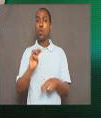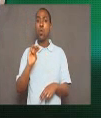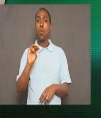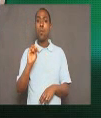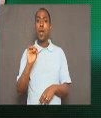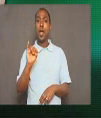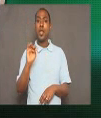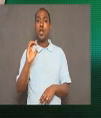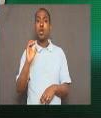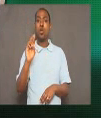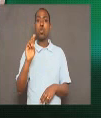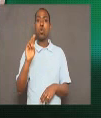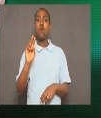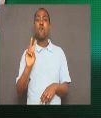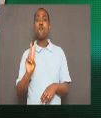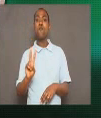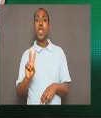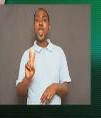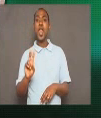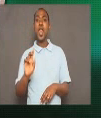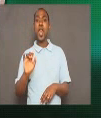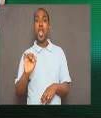the process even more.